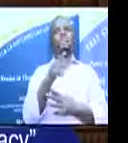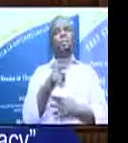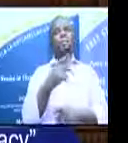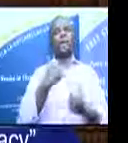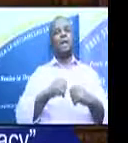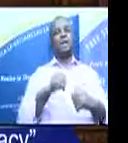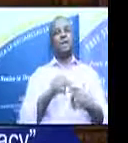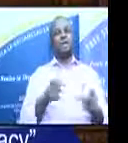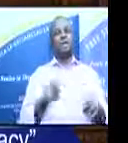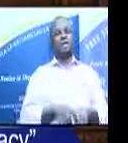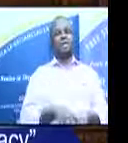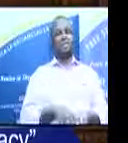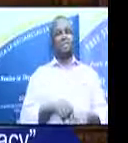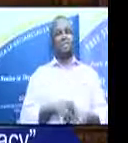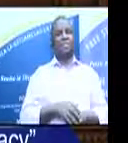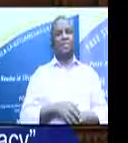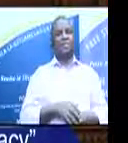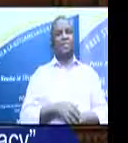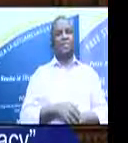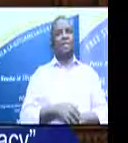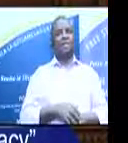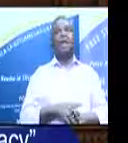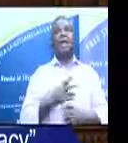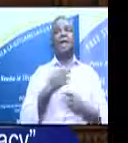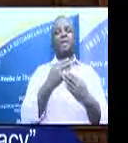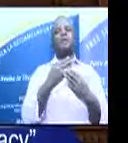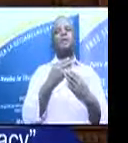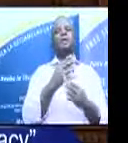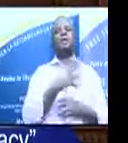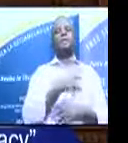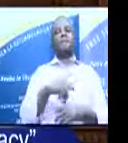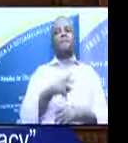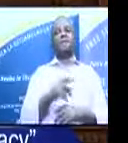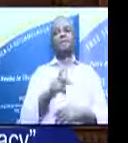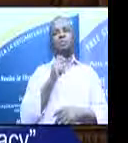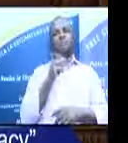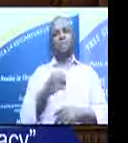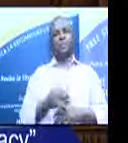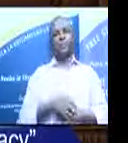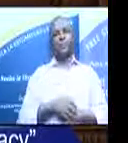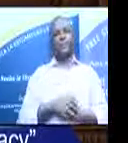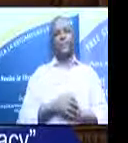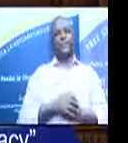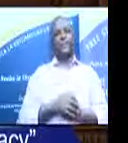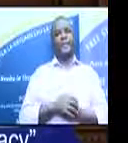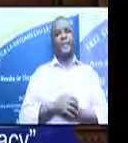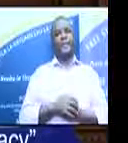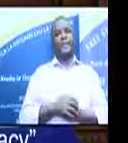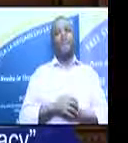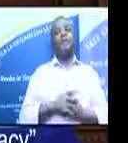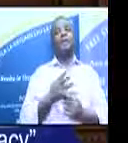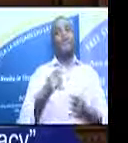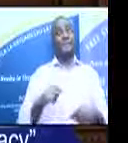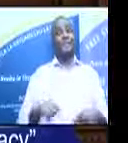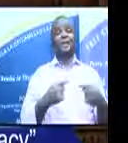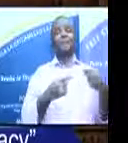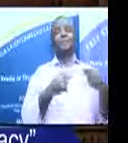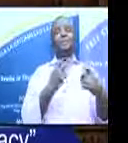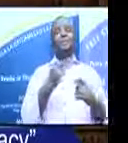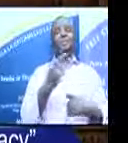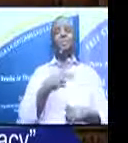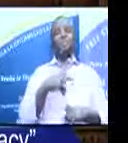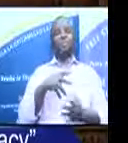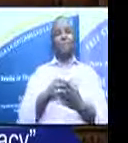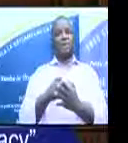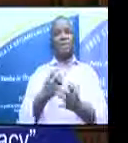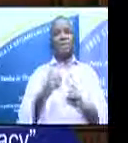acted instantly. Thank you in her absentia again. The shortcomings and failures of the Department